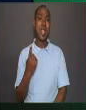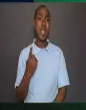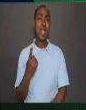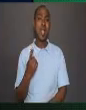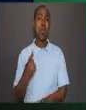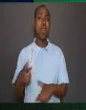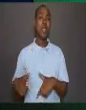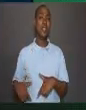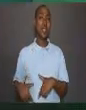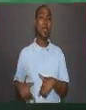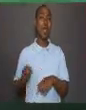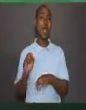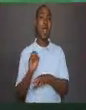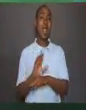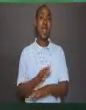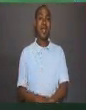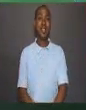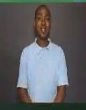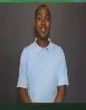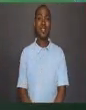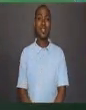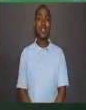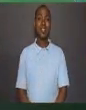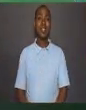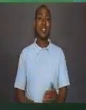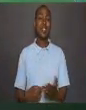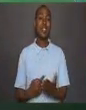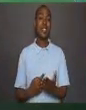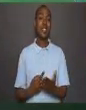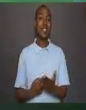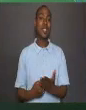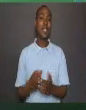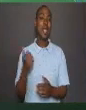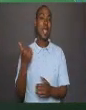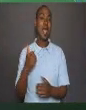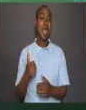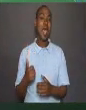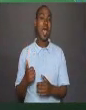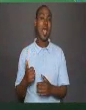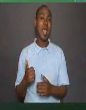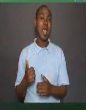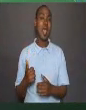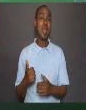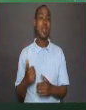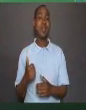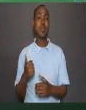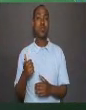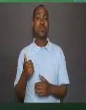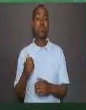the lungs. It is diluted in the air that maintains